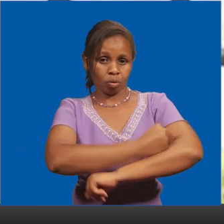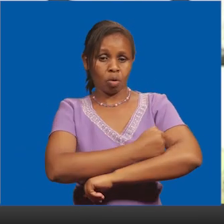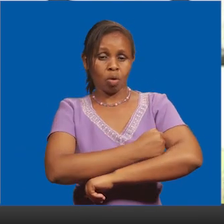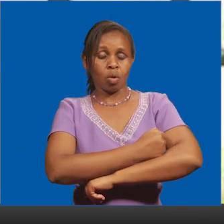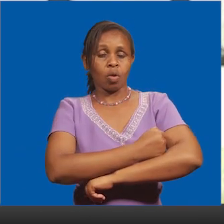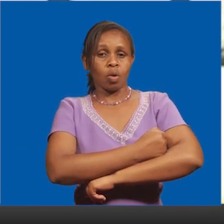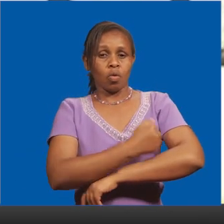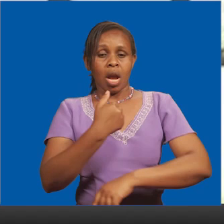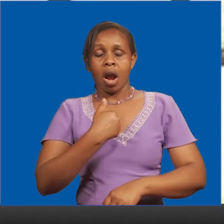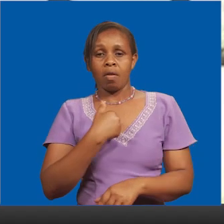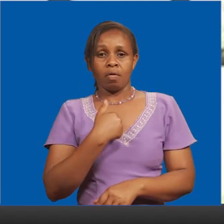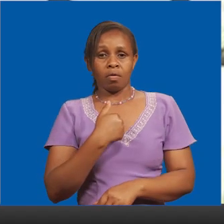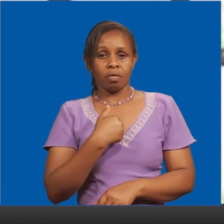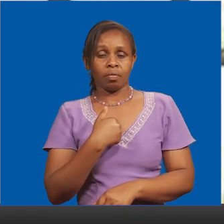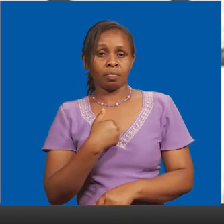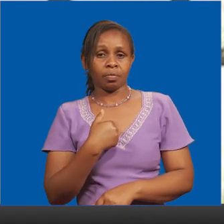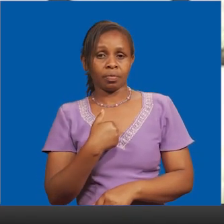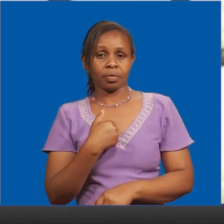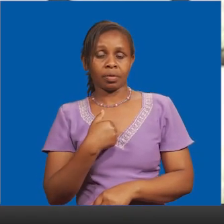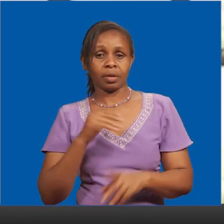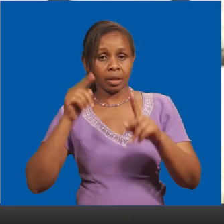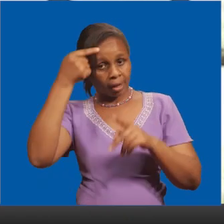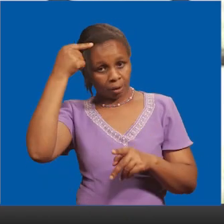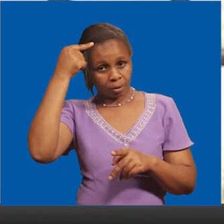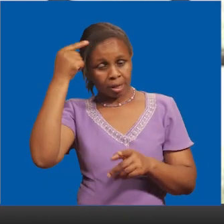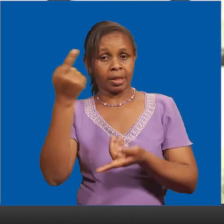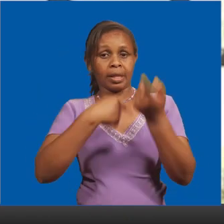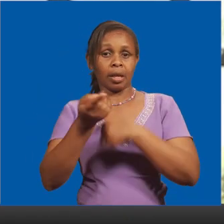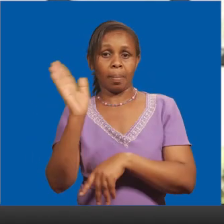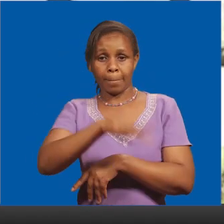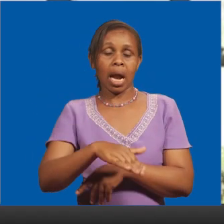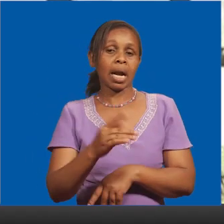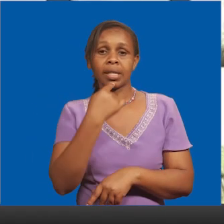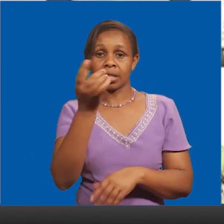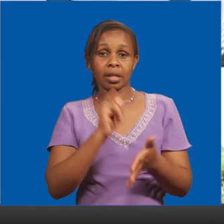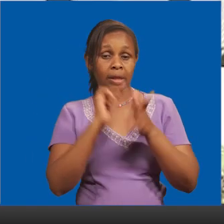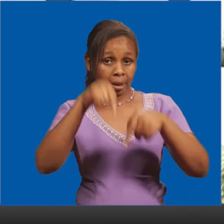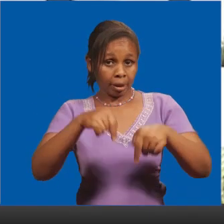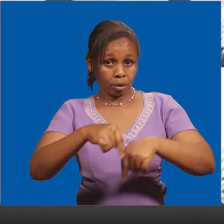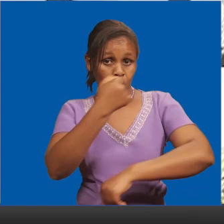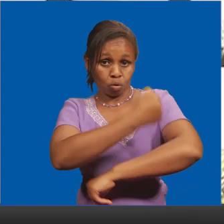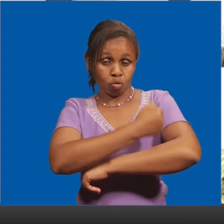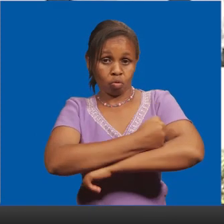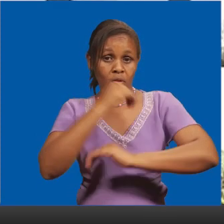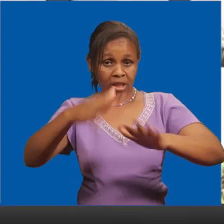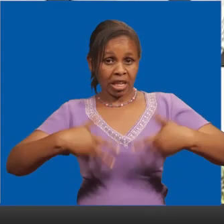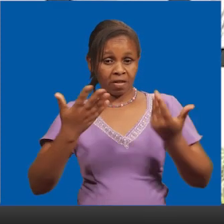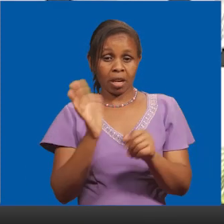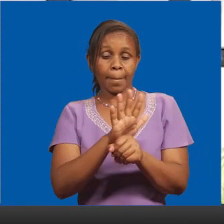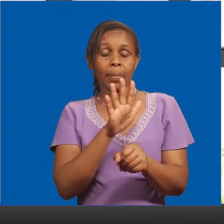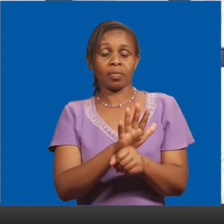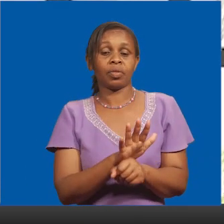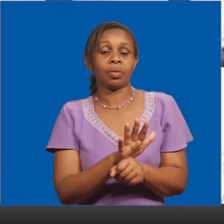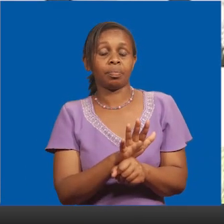accepted into the school. Old boys, mainly of the Indian origin, they came back and said that this school